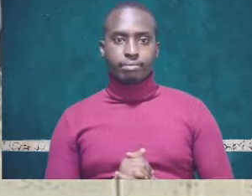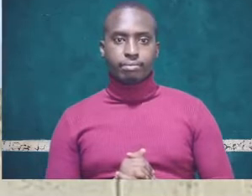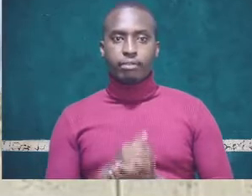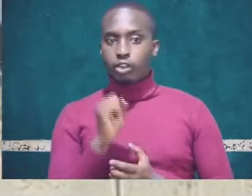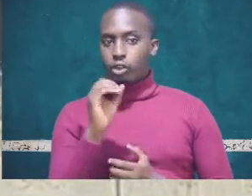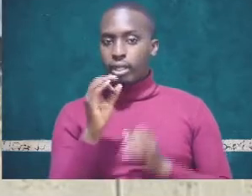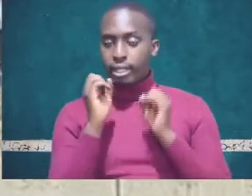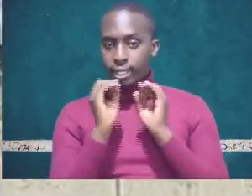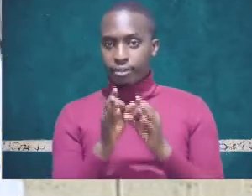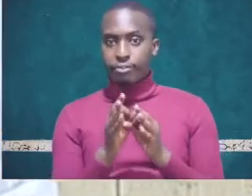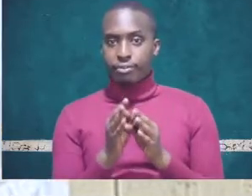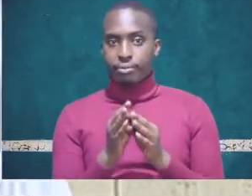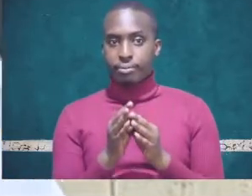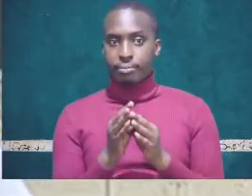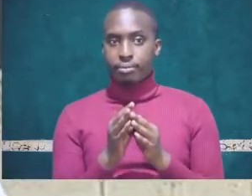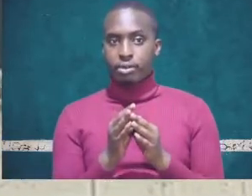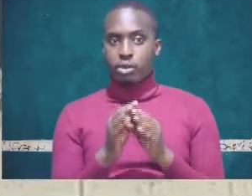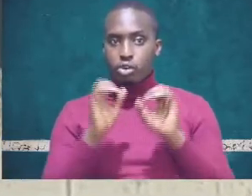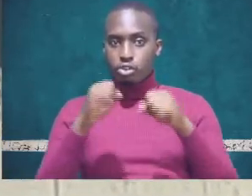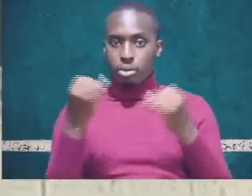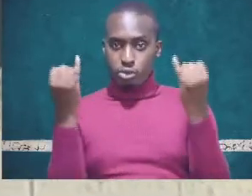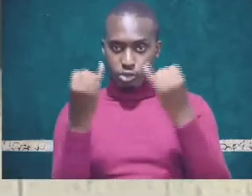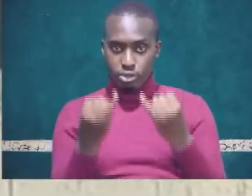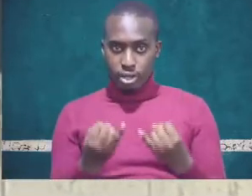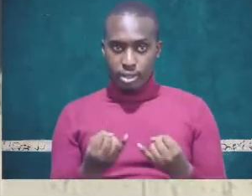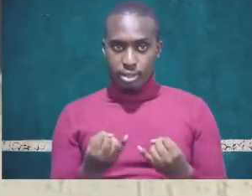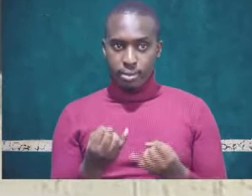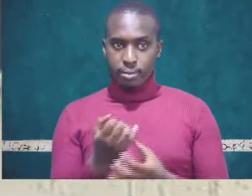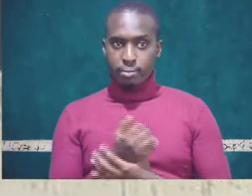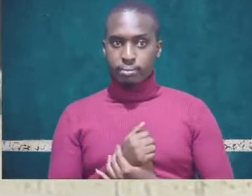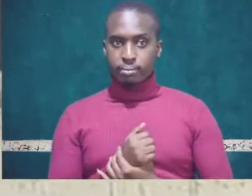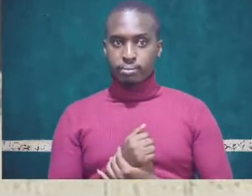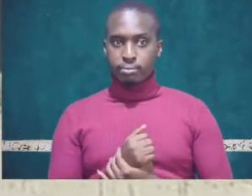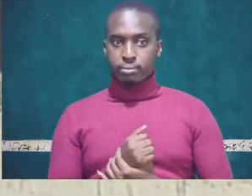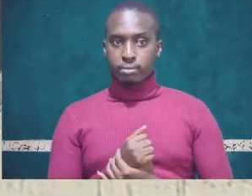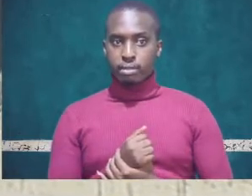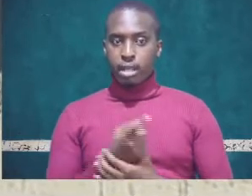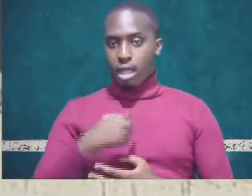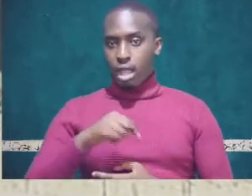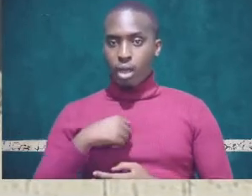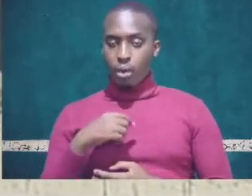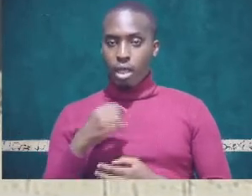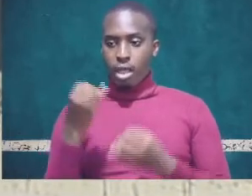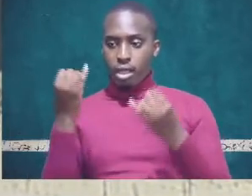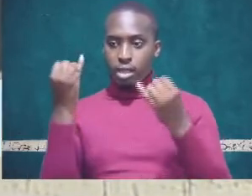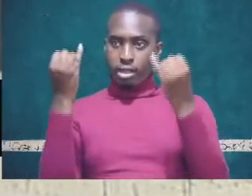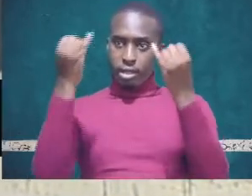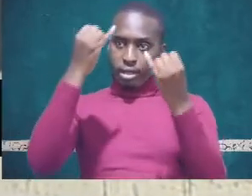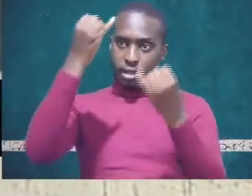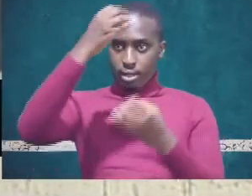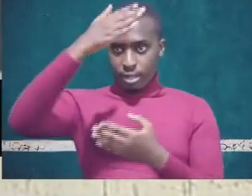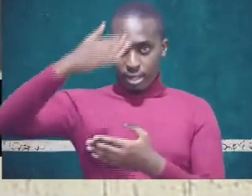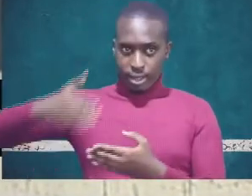So if you can draw our curve, so this is now